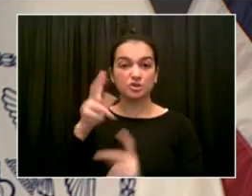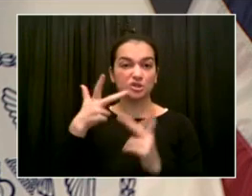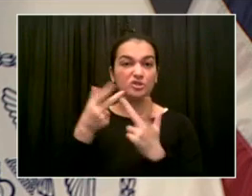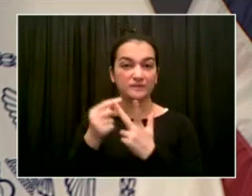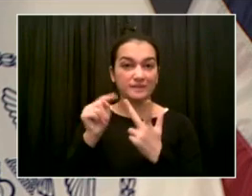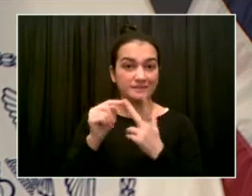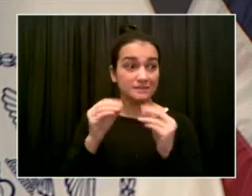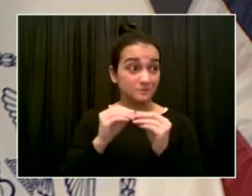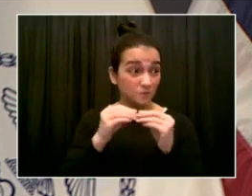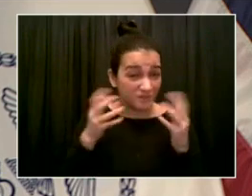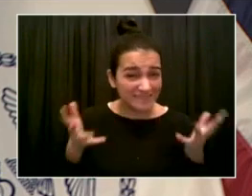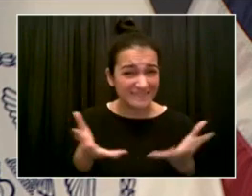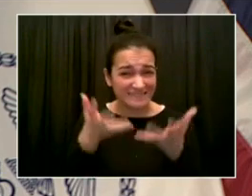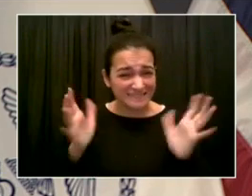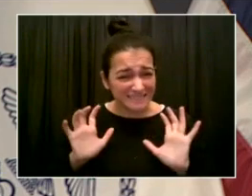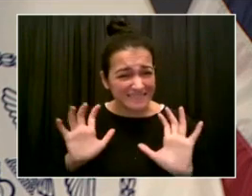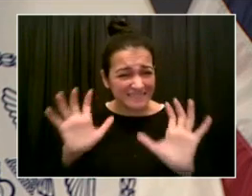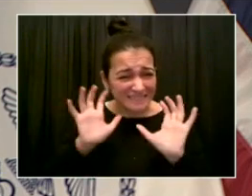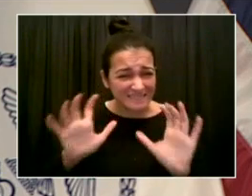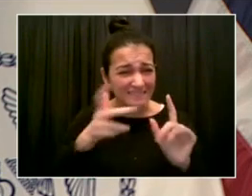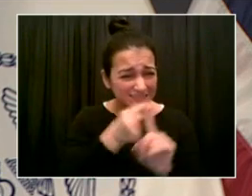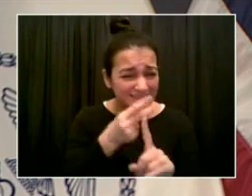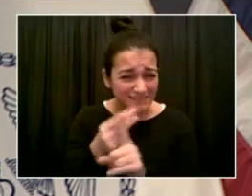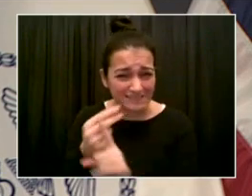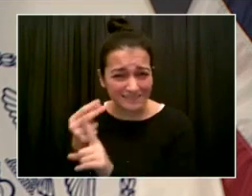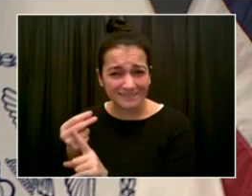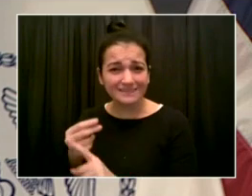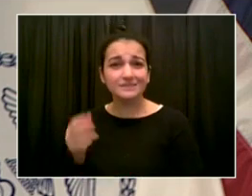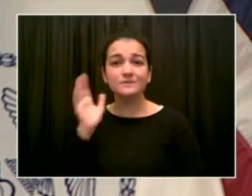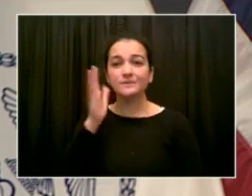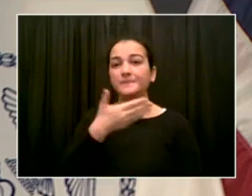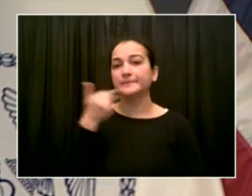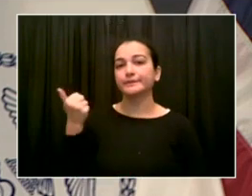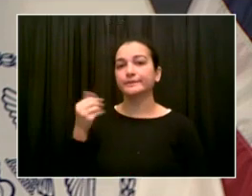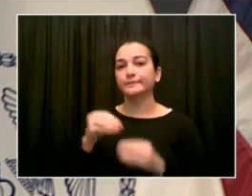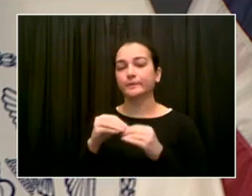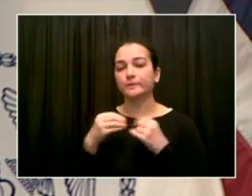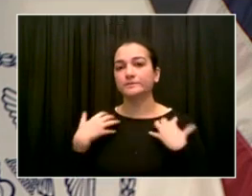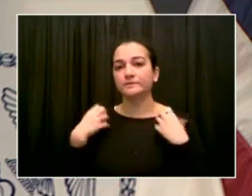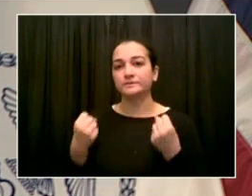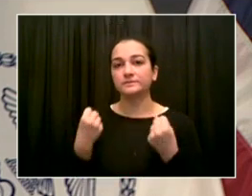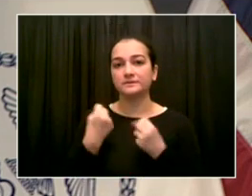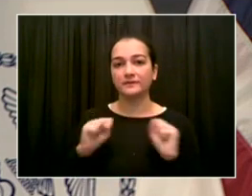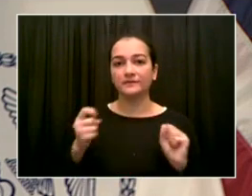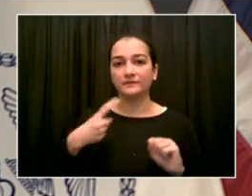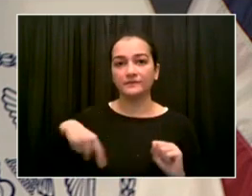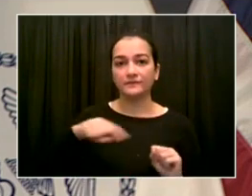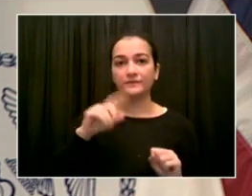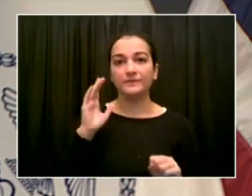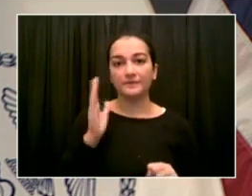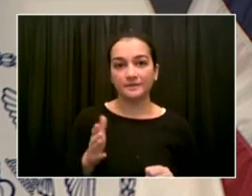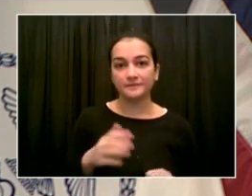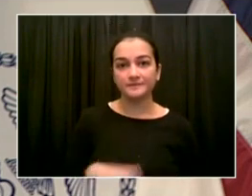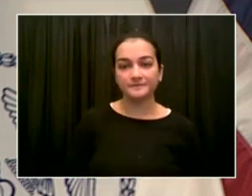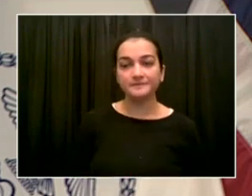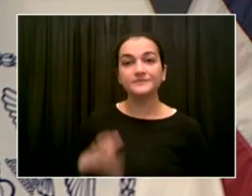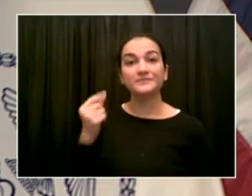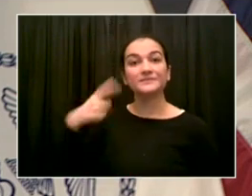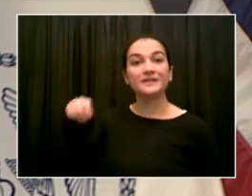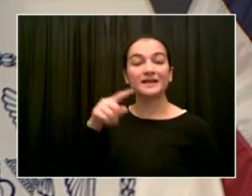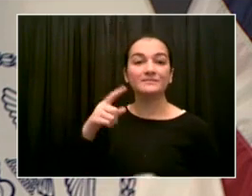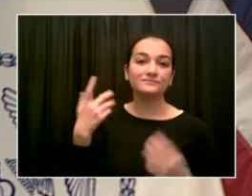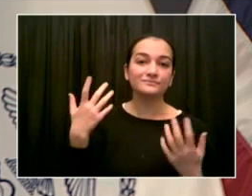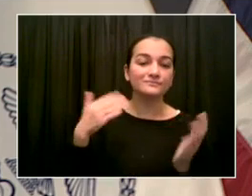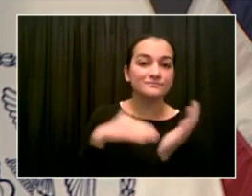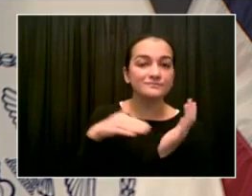our hospitals are going to be okay. So, to me, we have the basic approach.